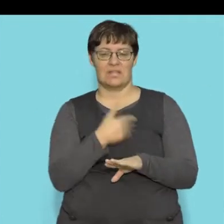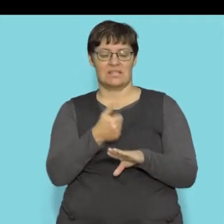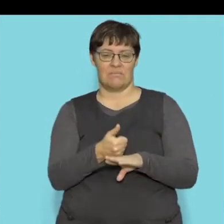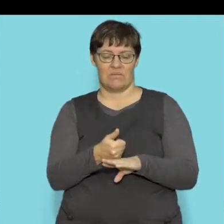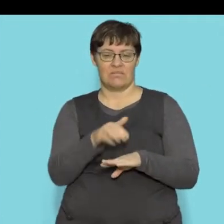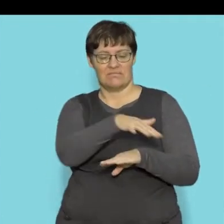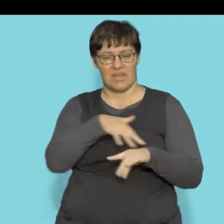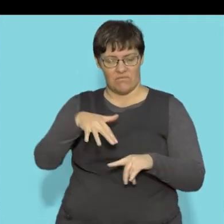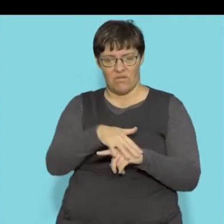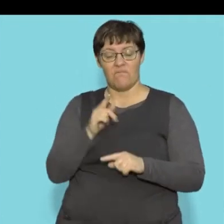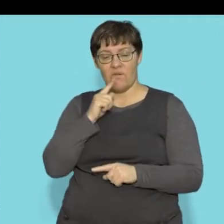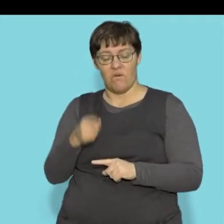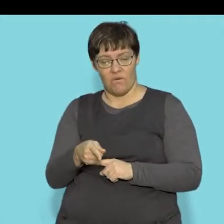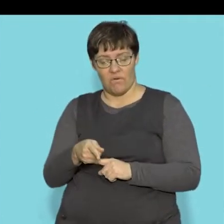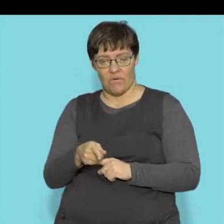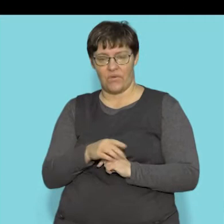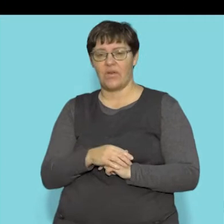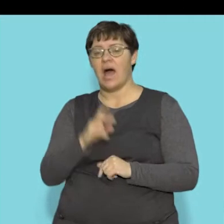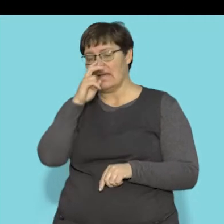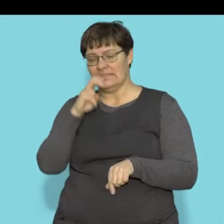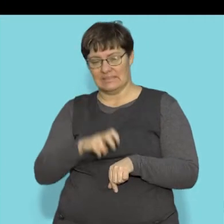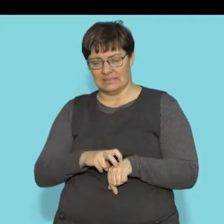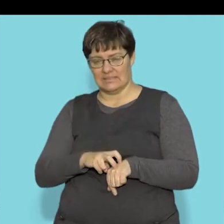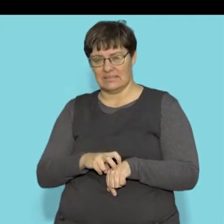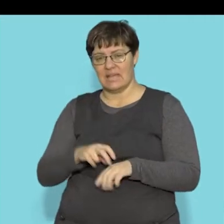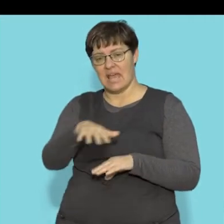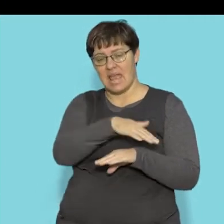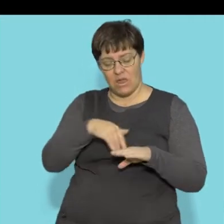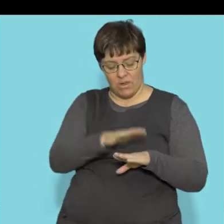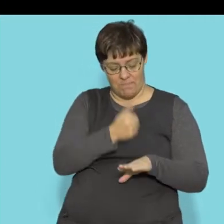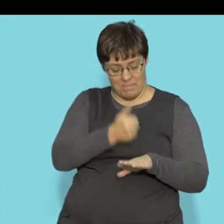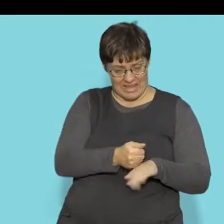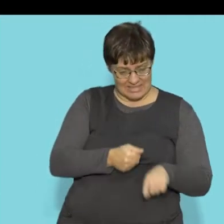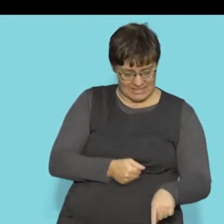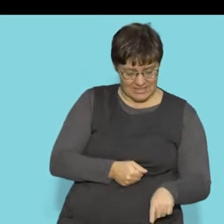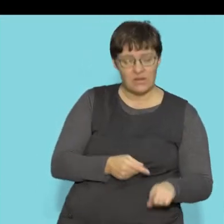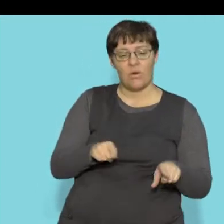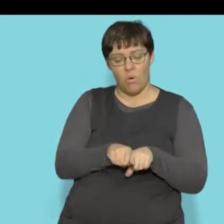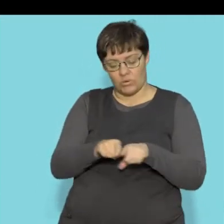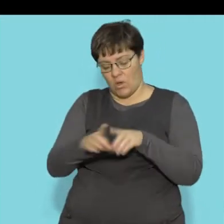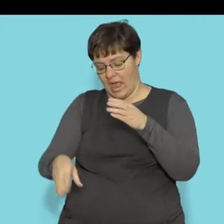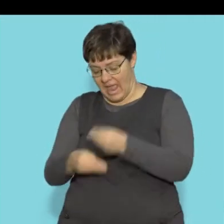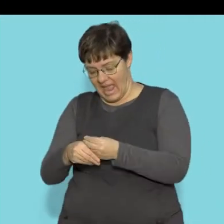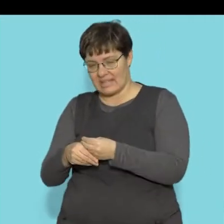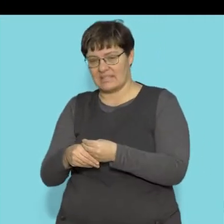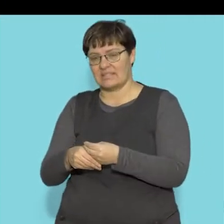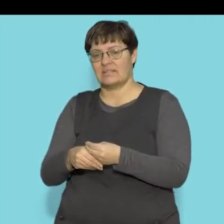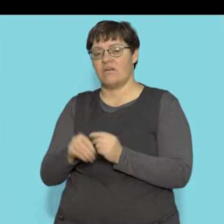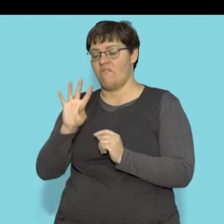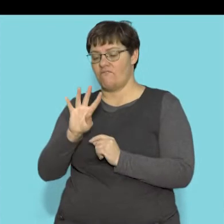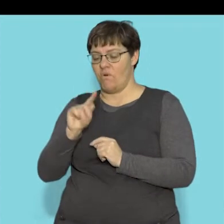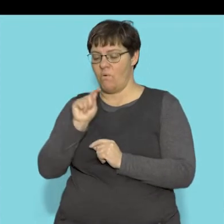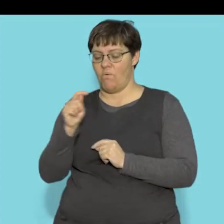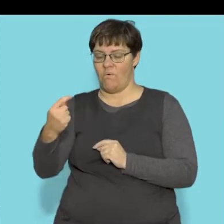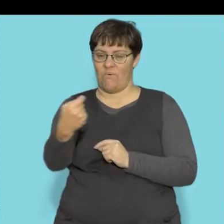together in order to establish the surface area. Because for the surface area, I need the area of the base, and then I add that